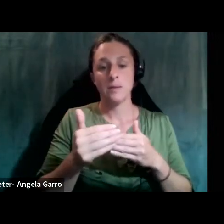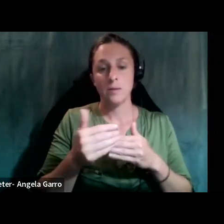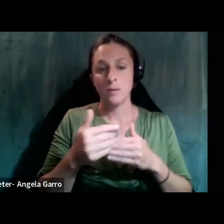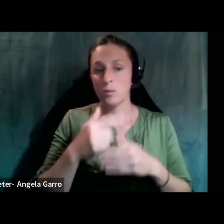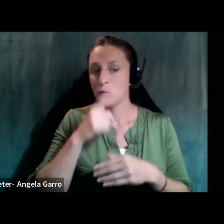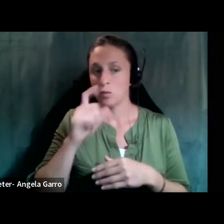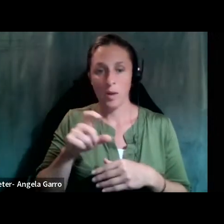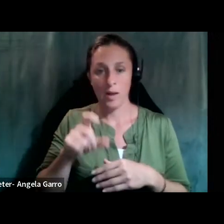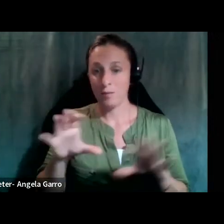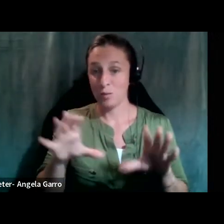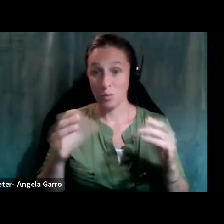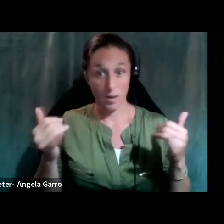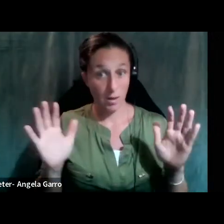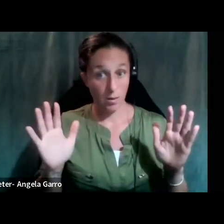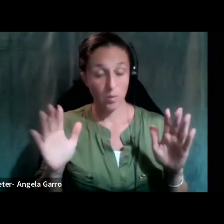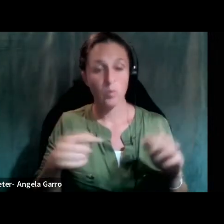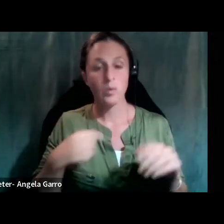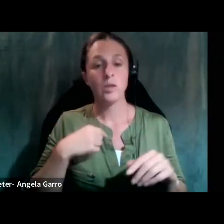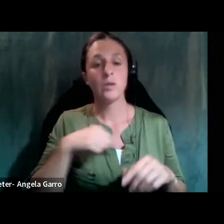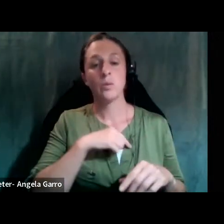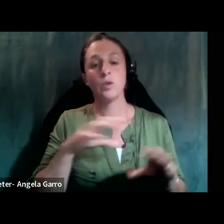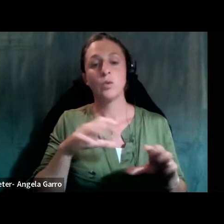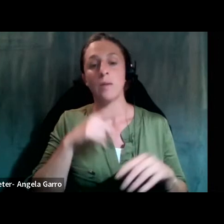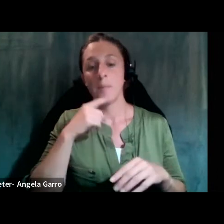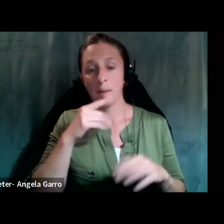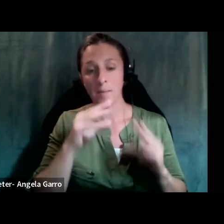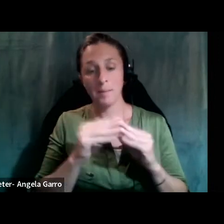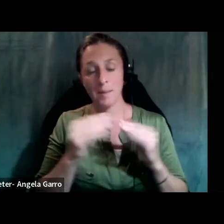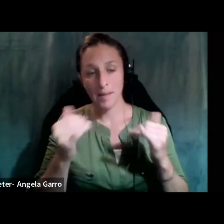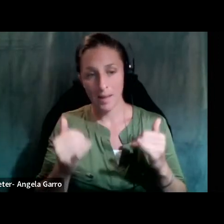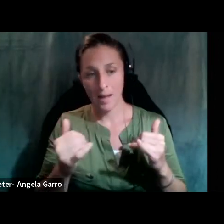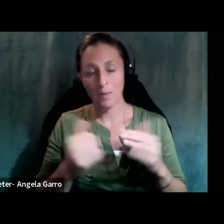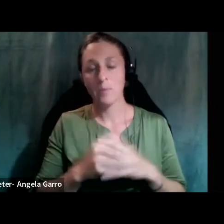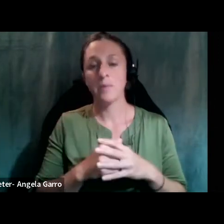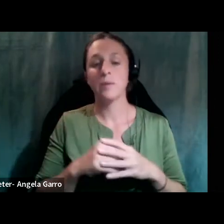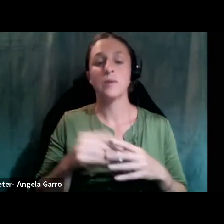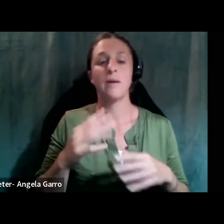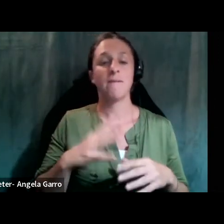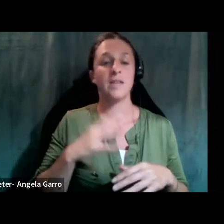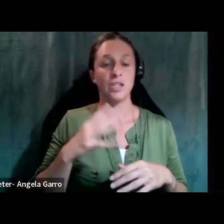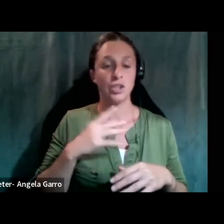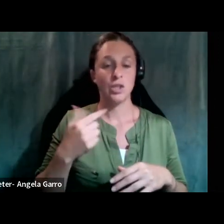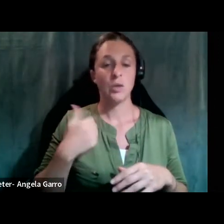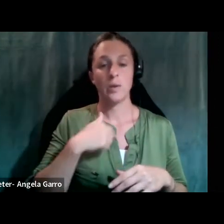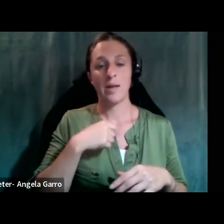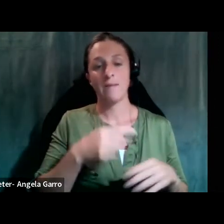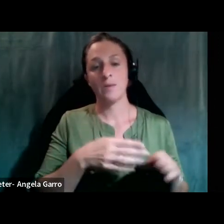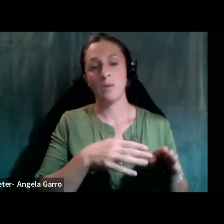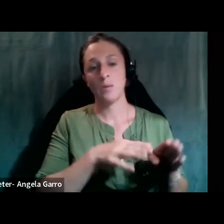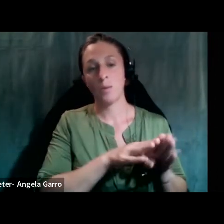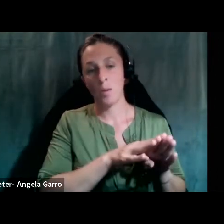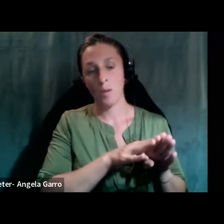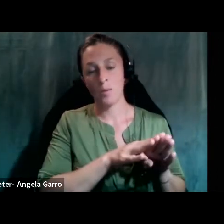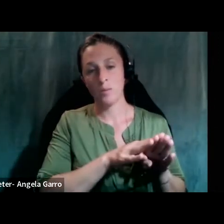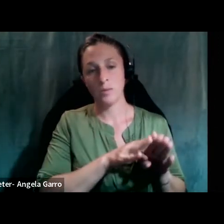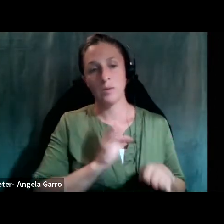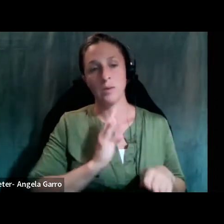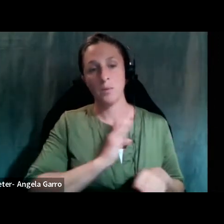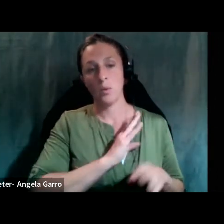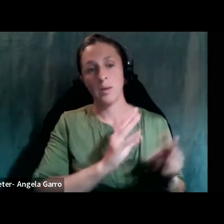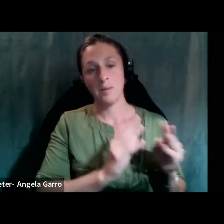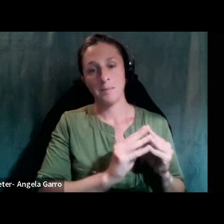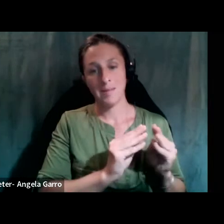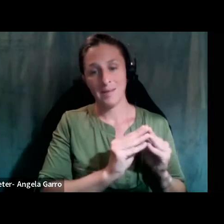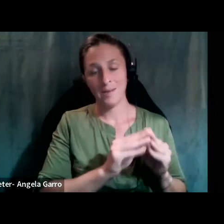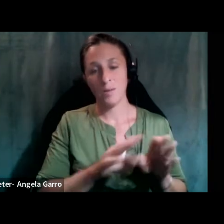to do the meeting here now? we do the public meeting Public now. meeting Yeah. Okay, so Mhm. officially we have to close the board meeting, open a